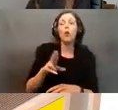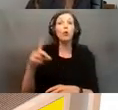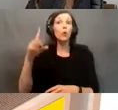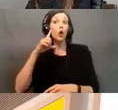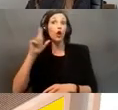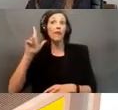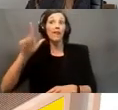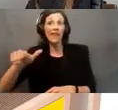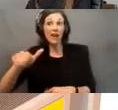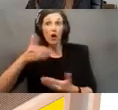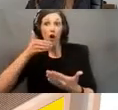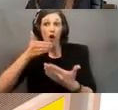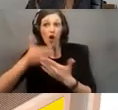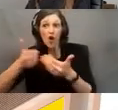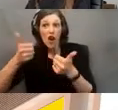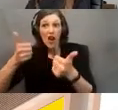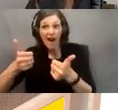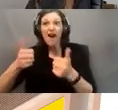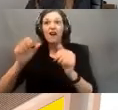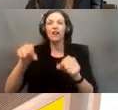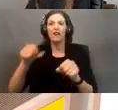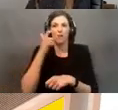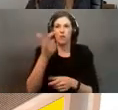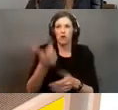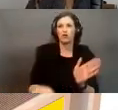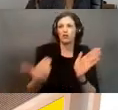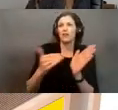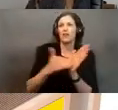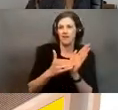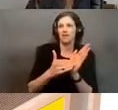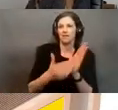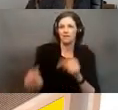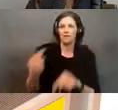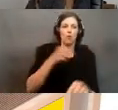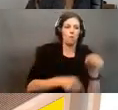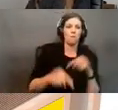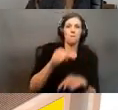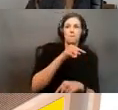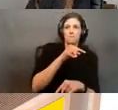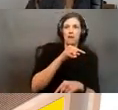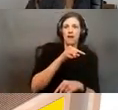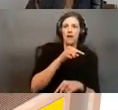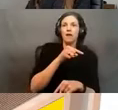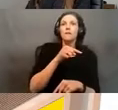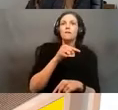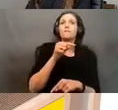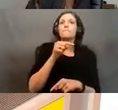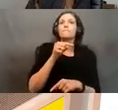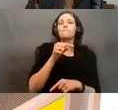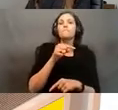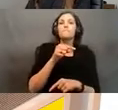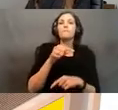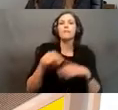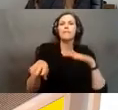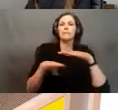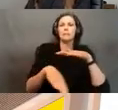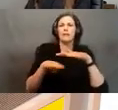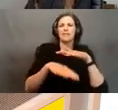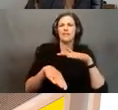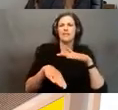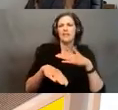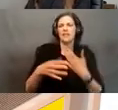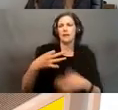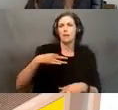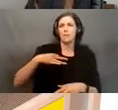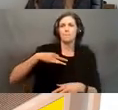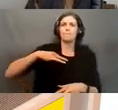you can experience them by going back into what is essentially an asset that your